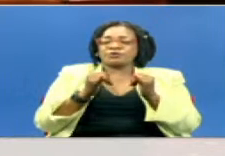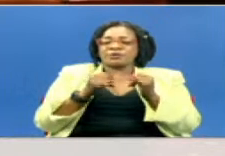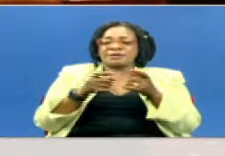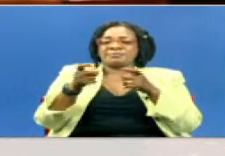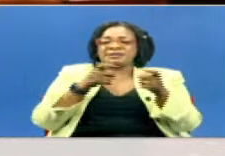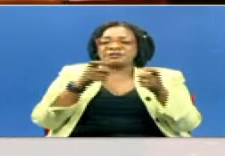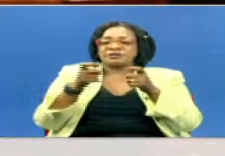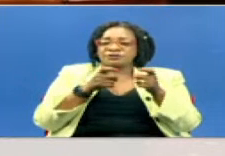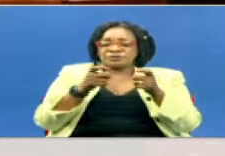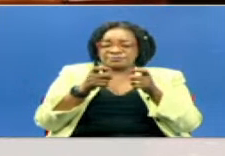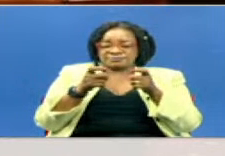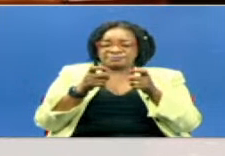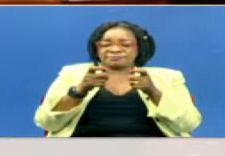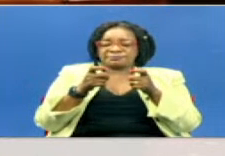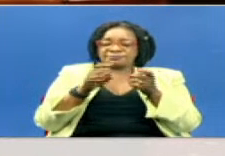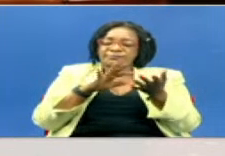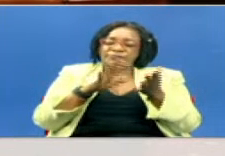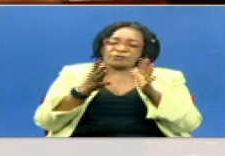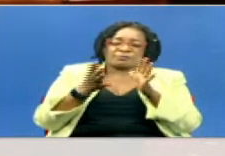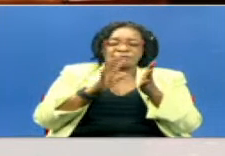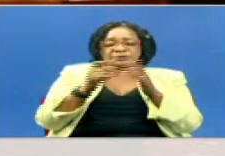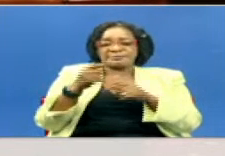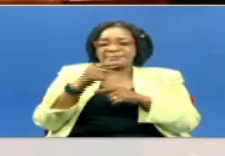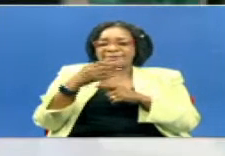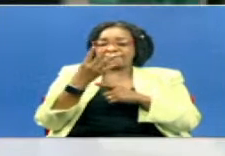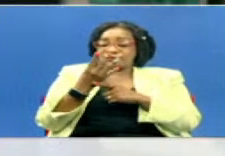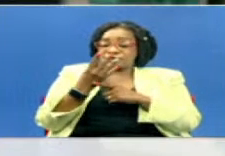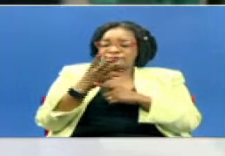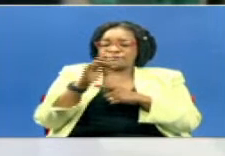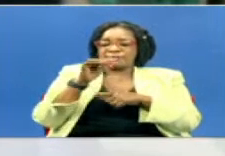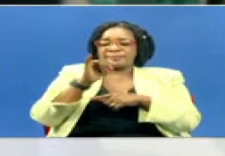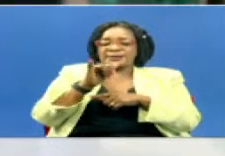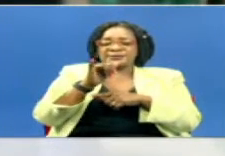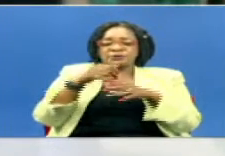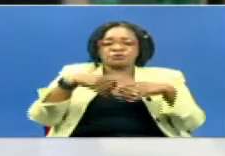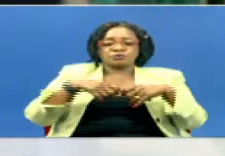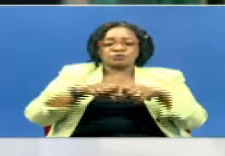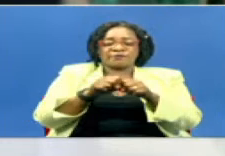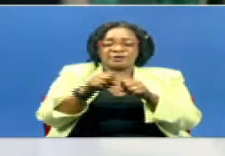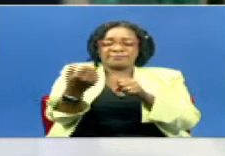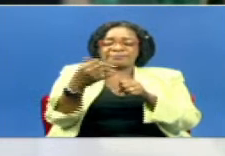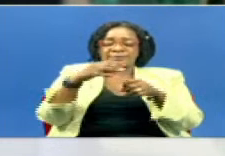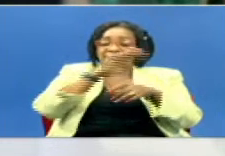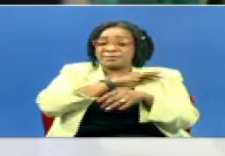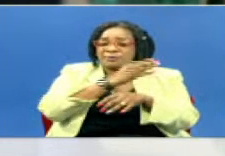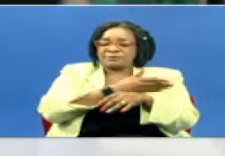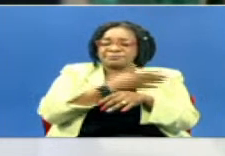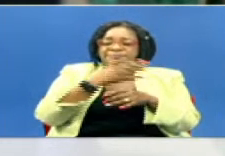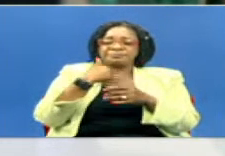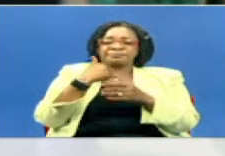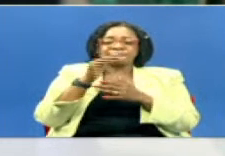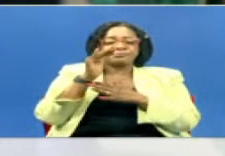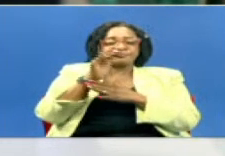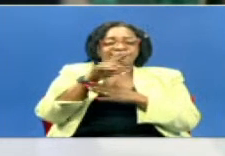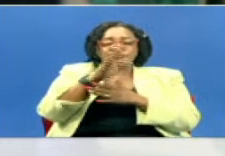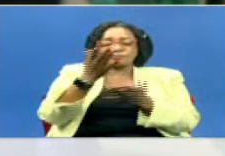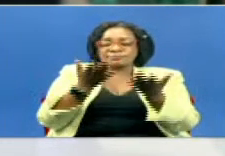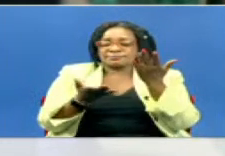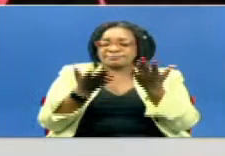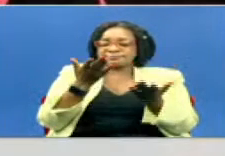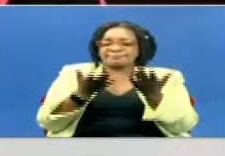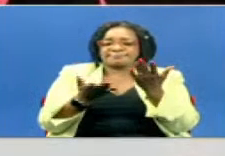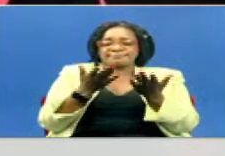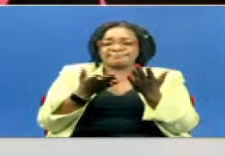been almost 4 months since the new administration took over the reins of power. Mm-hmm. I just want to get your assessment of